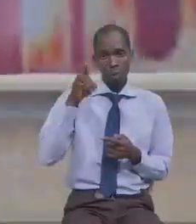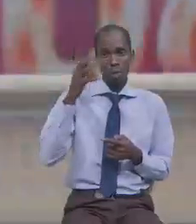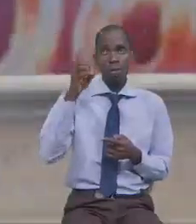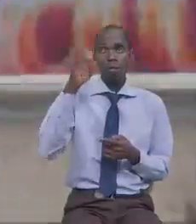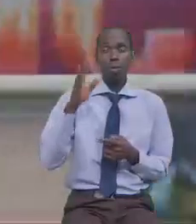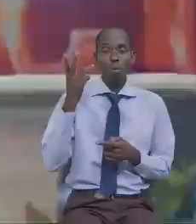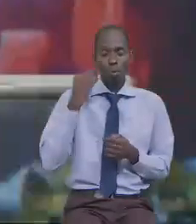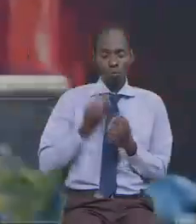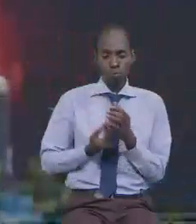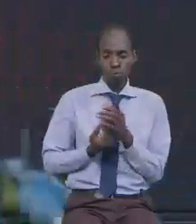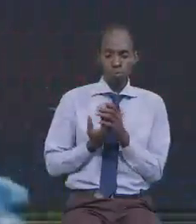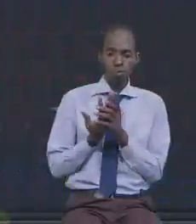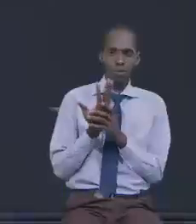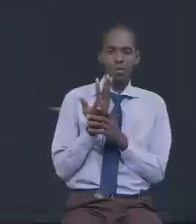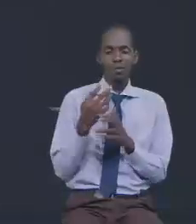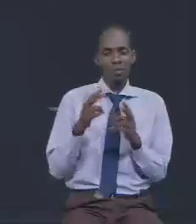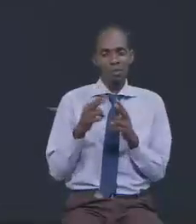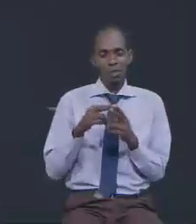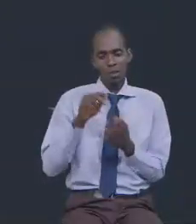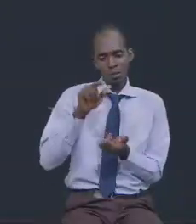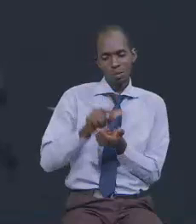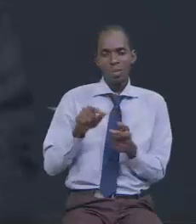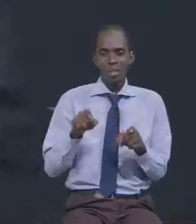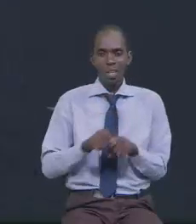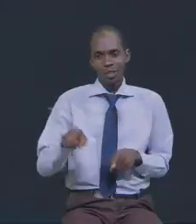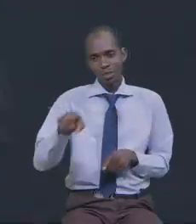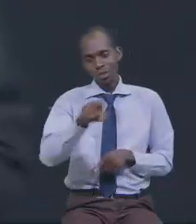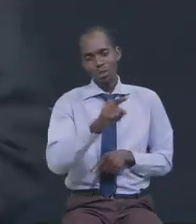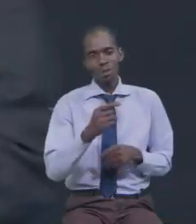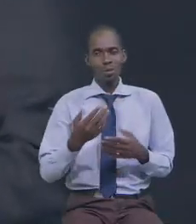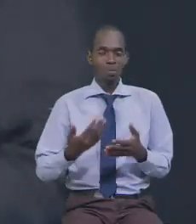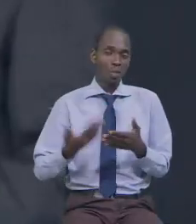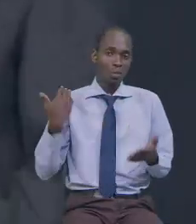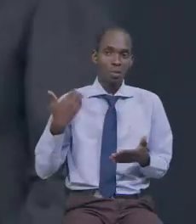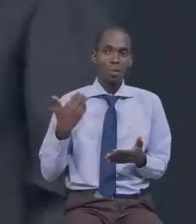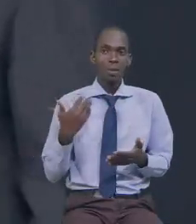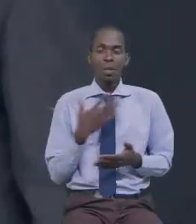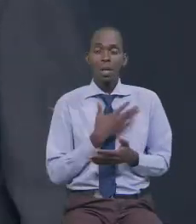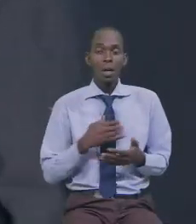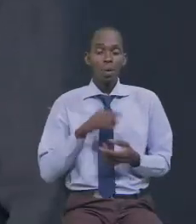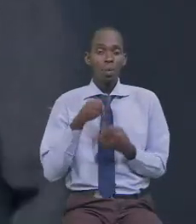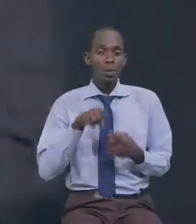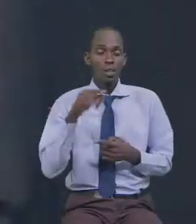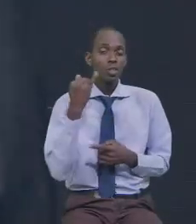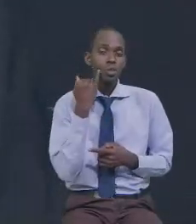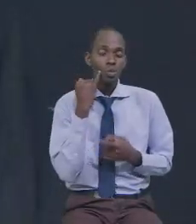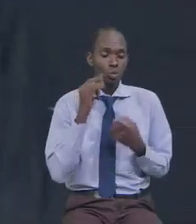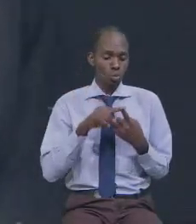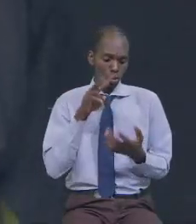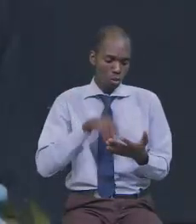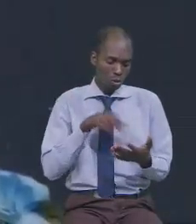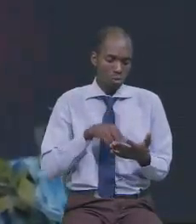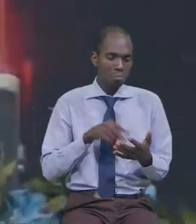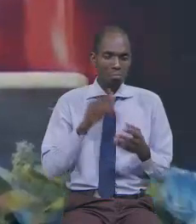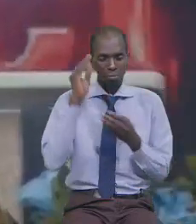like you, like, you know, every other child. Instead of reading, I'll be playing. Instead, I